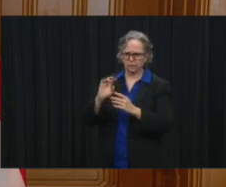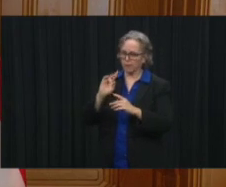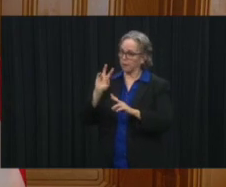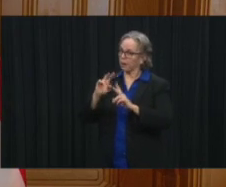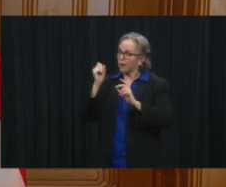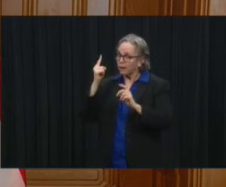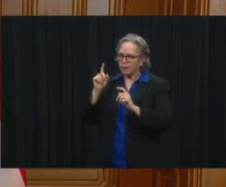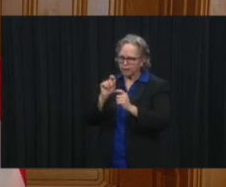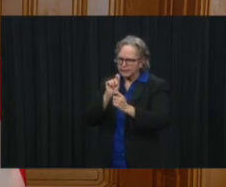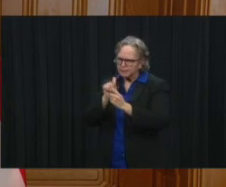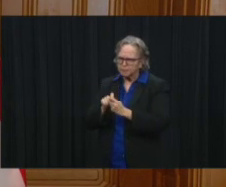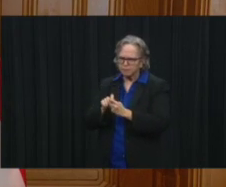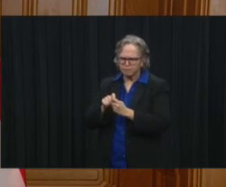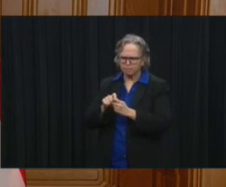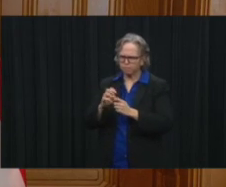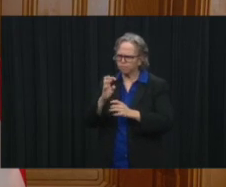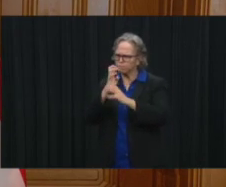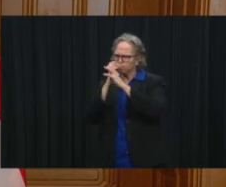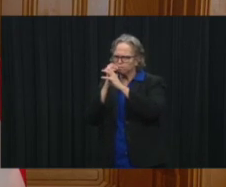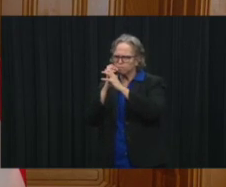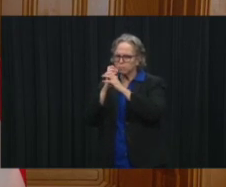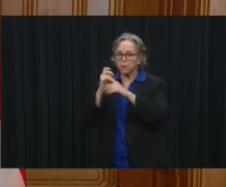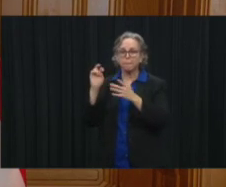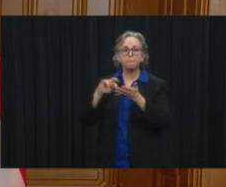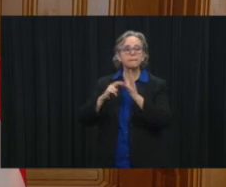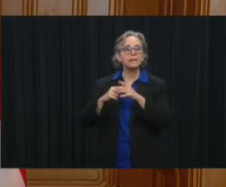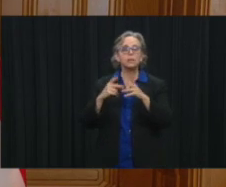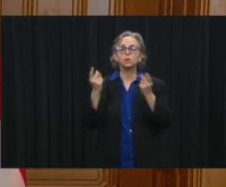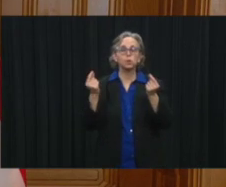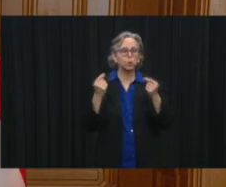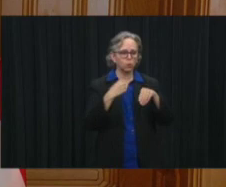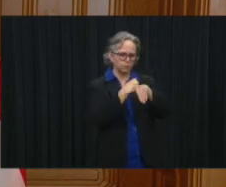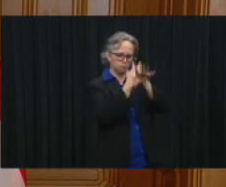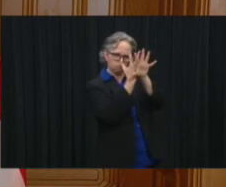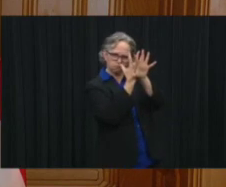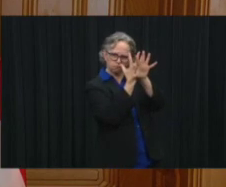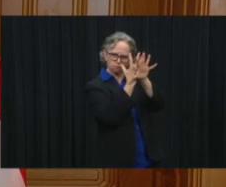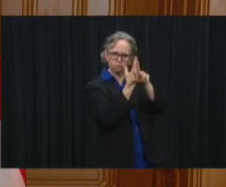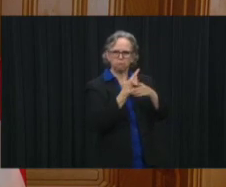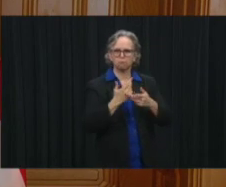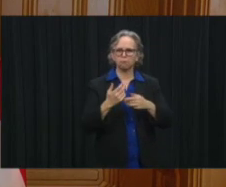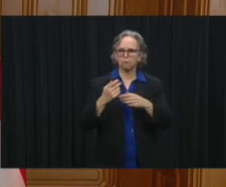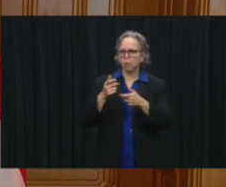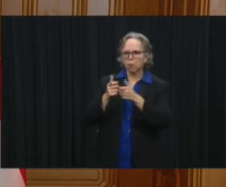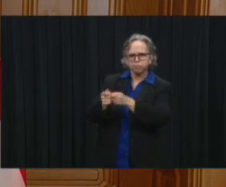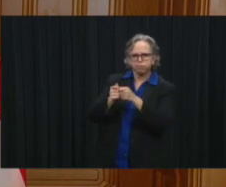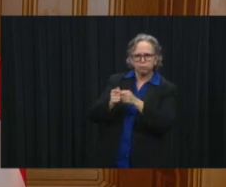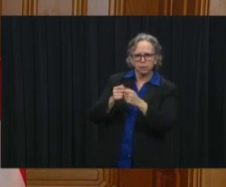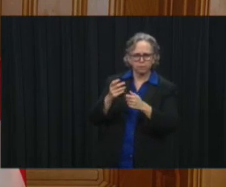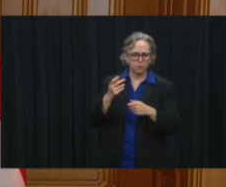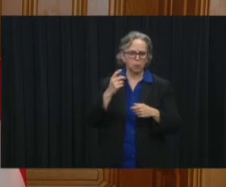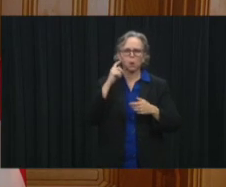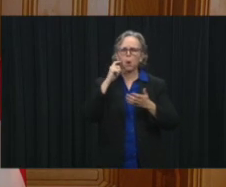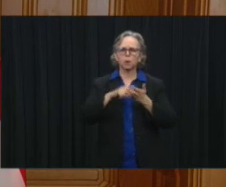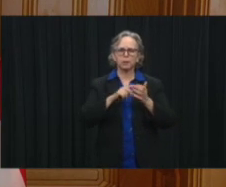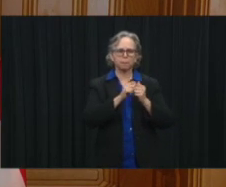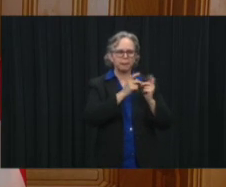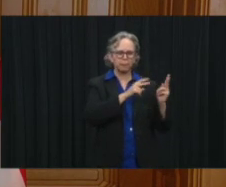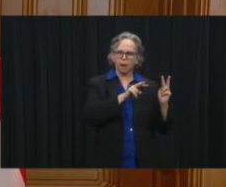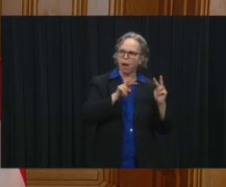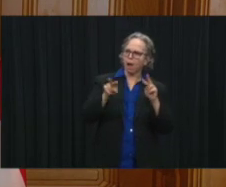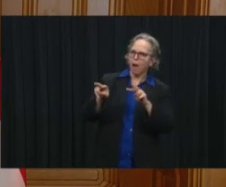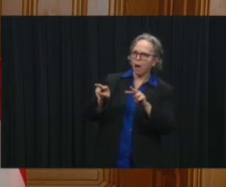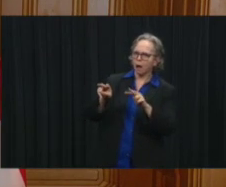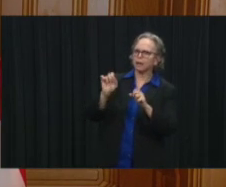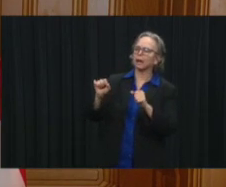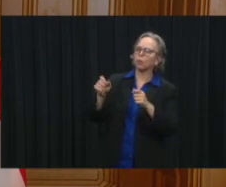meetings. Again, they have to notify the press, and the press has the opportunity to see what's going on. Fourth, income tax